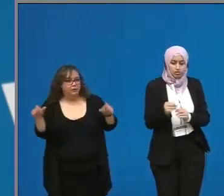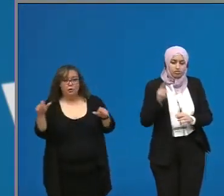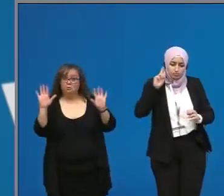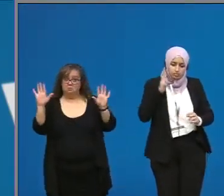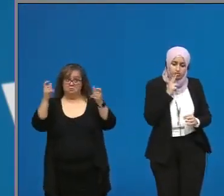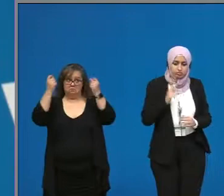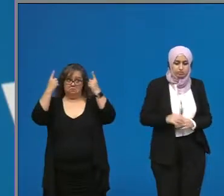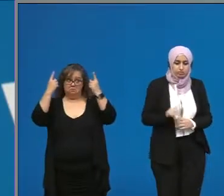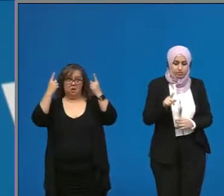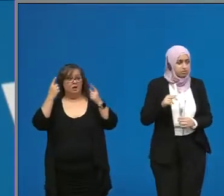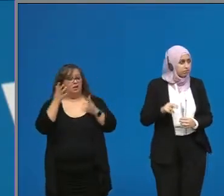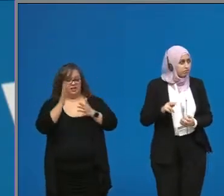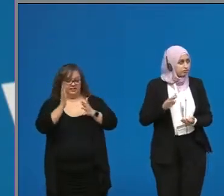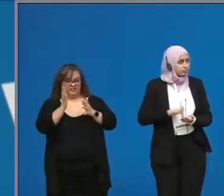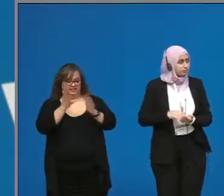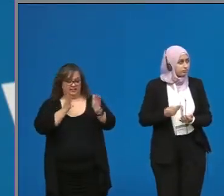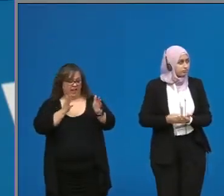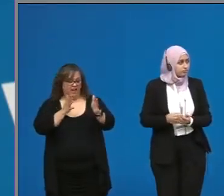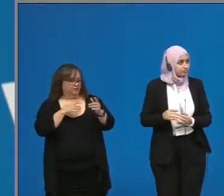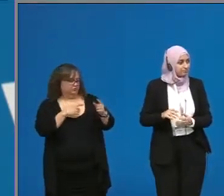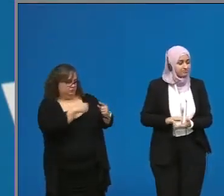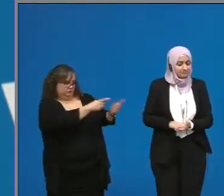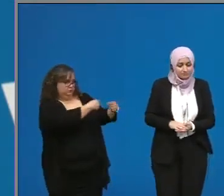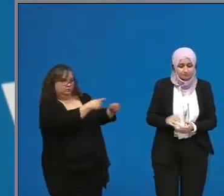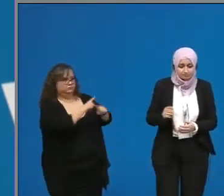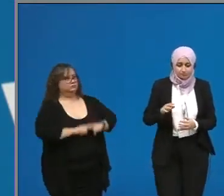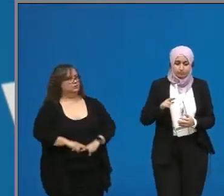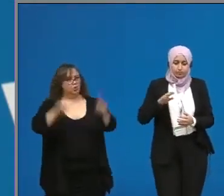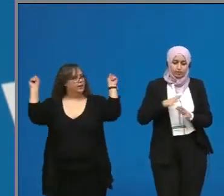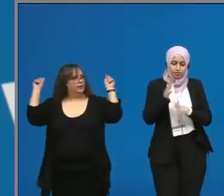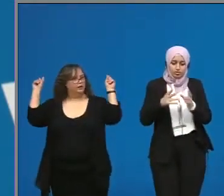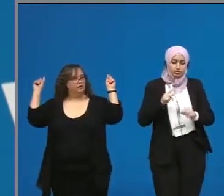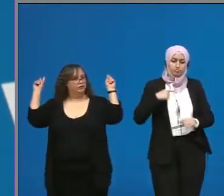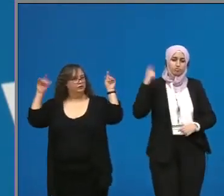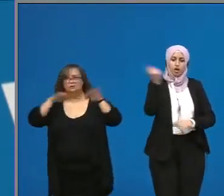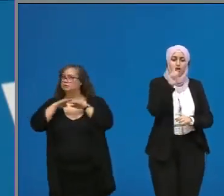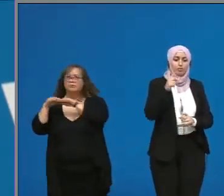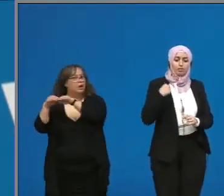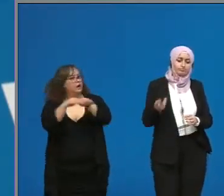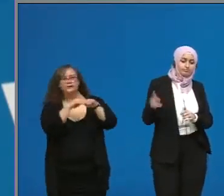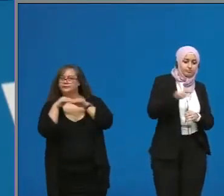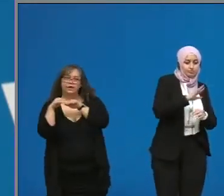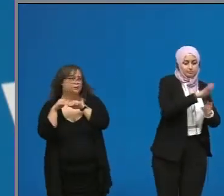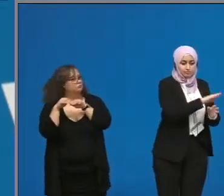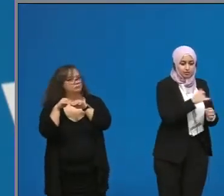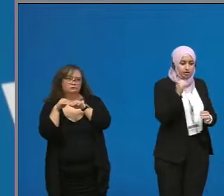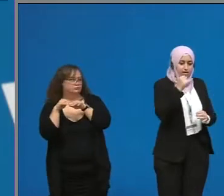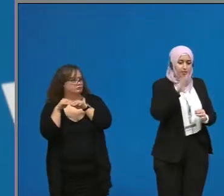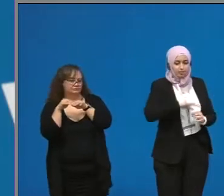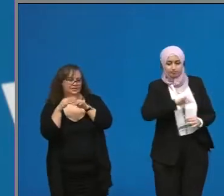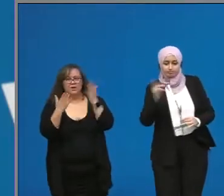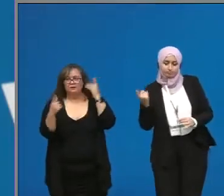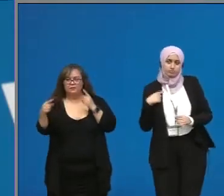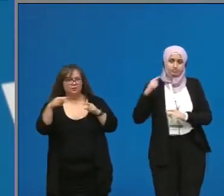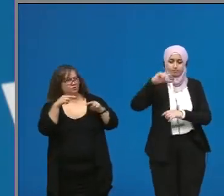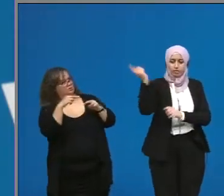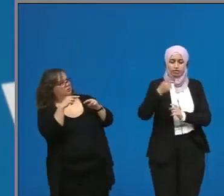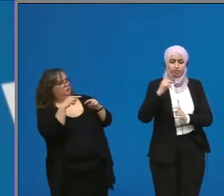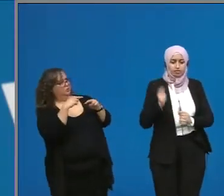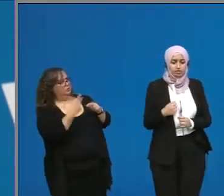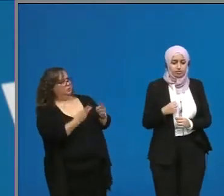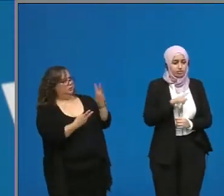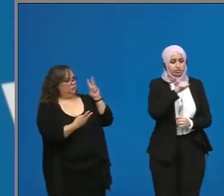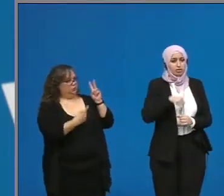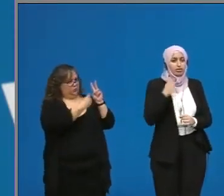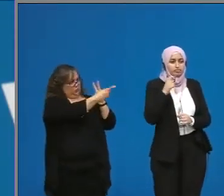many people know this here, but yes. So you're probably wondering why there are two people interpreting.